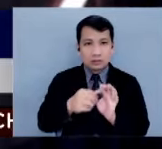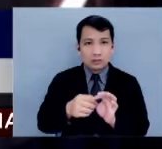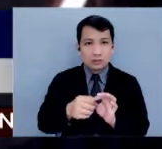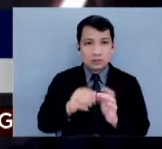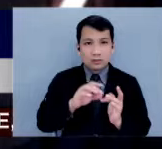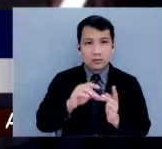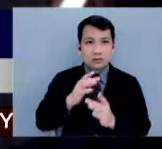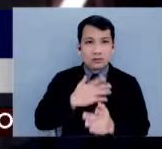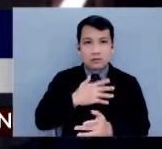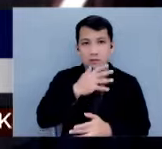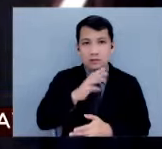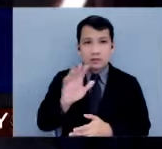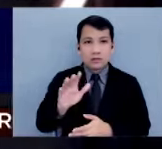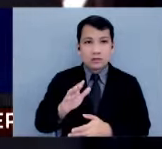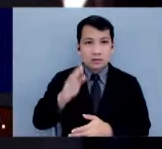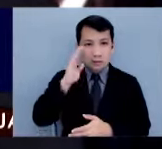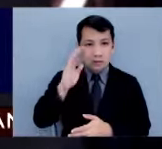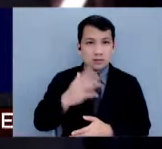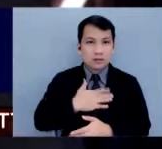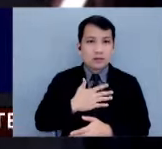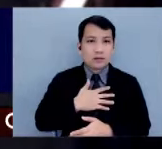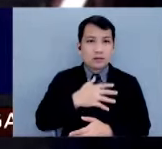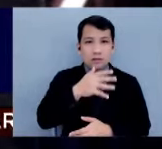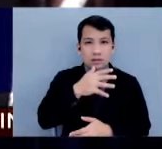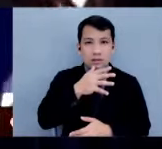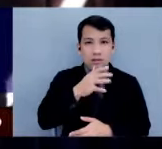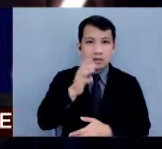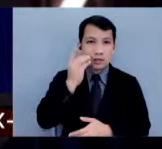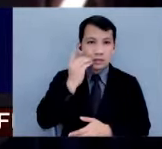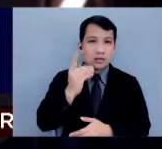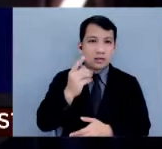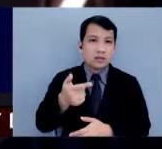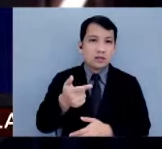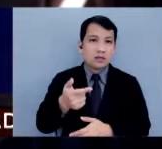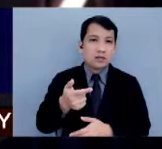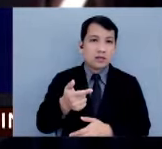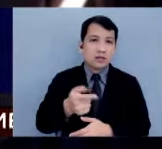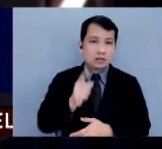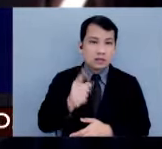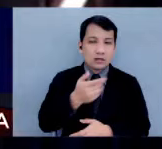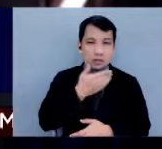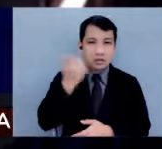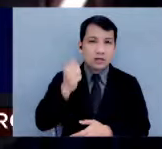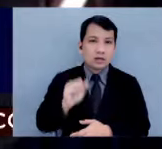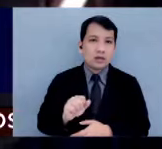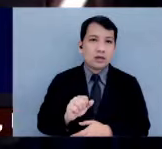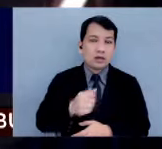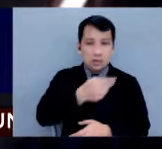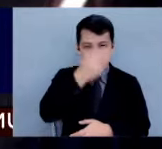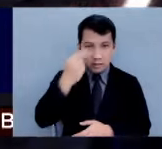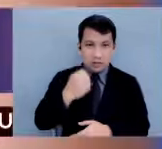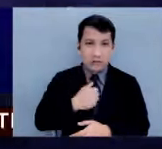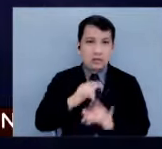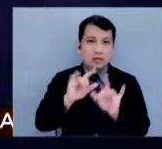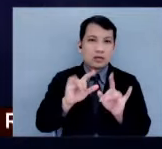out there, shout out to my mother, Mommy Divine Geronimo. You are the best. You are my hero. I love you very